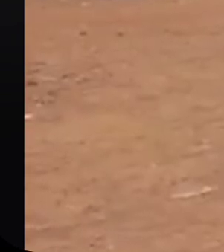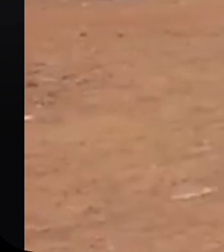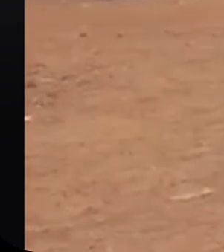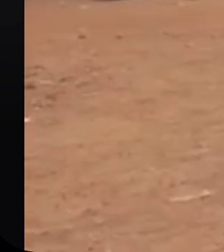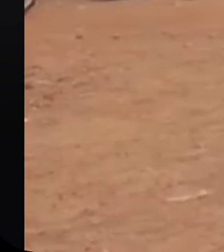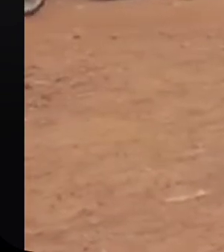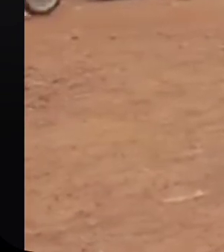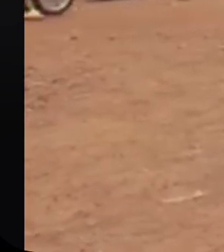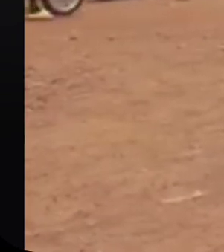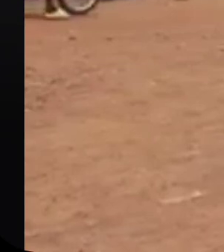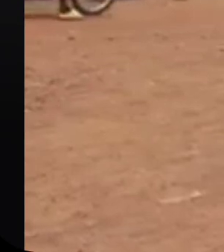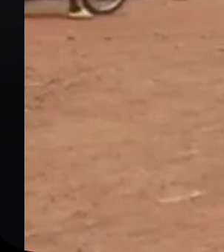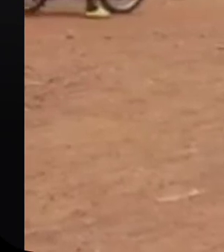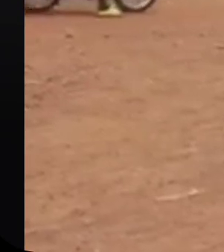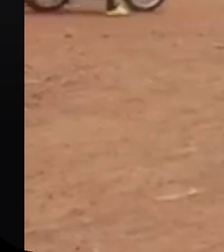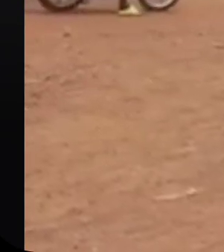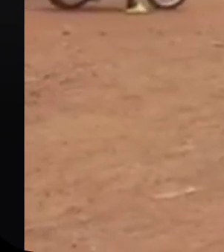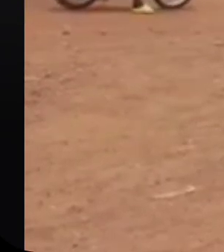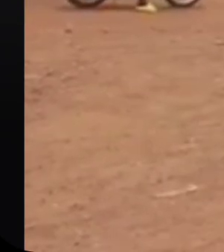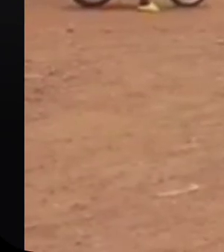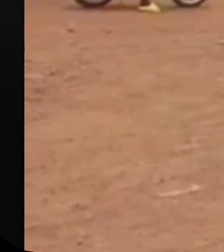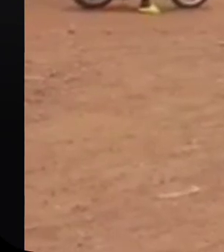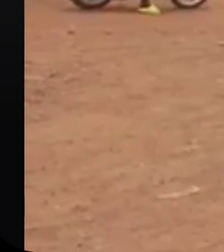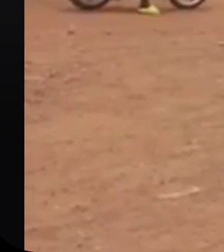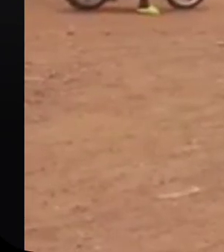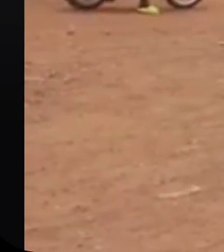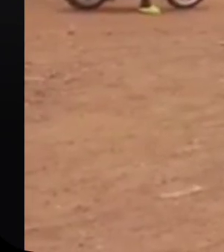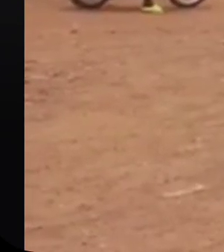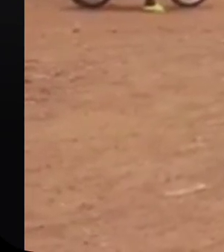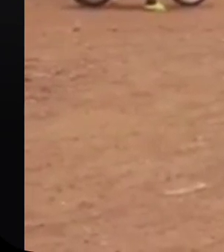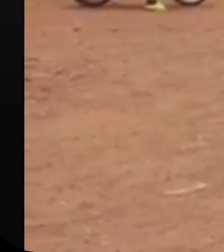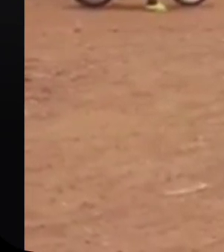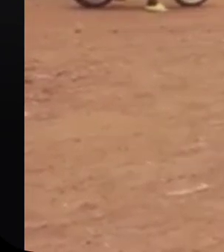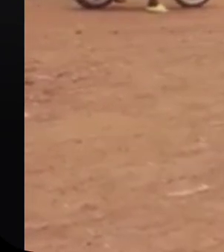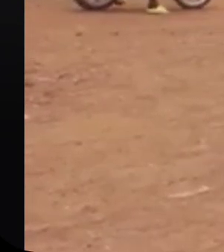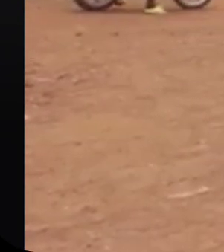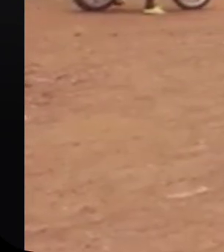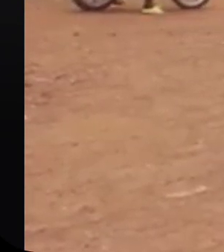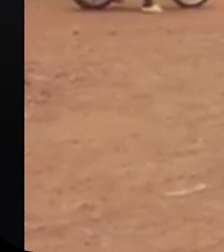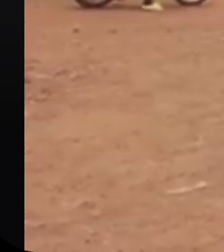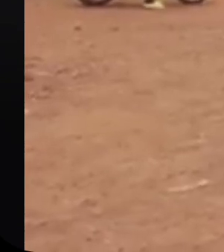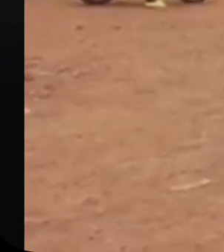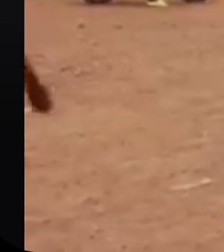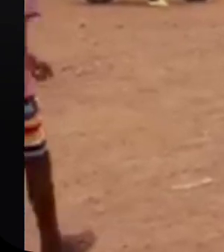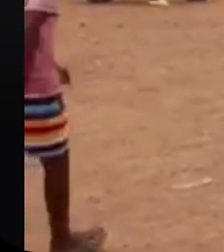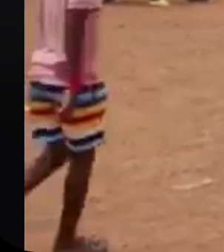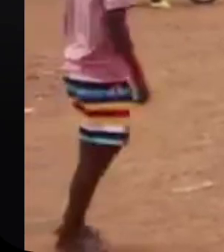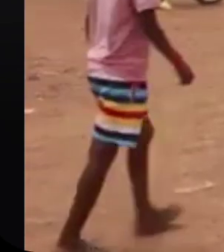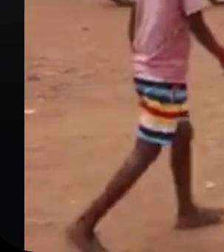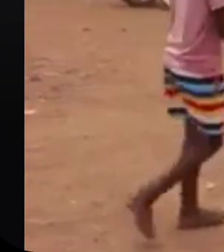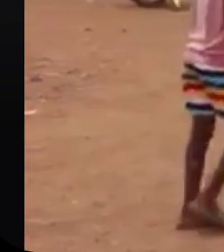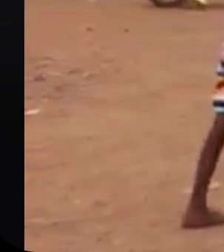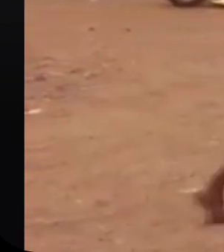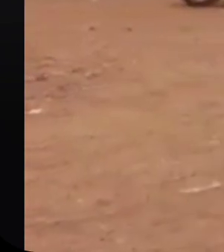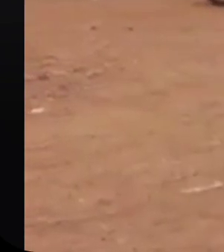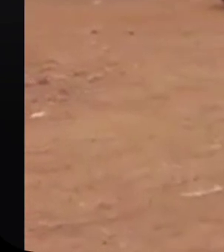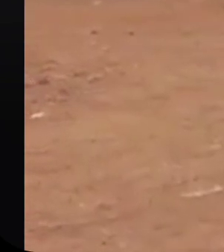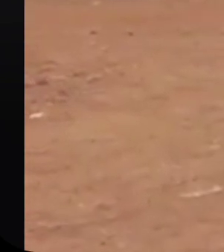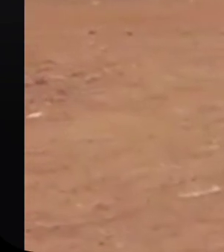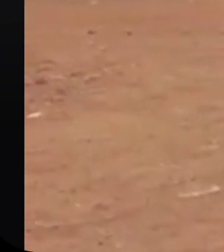change, because the system might they go no more now, so something if it's for change. So for now get new